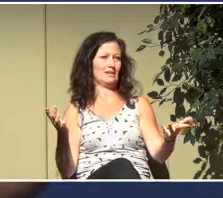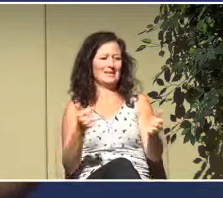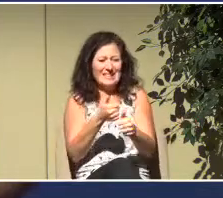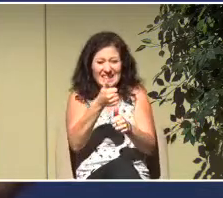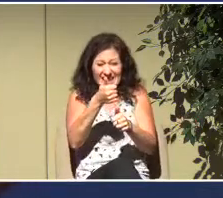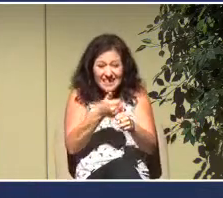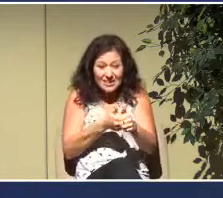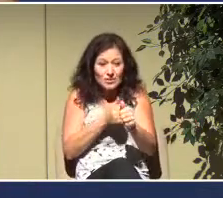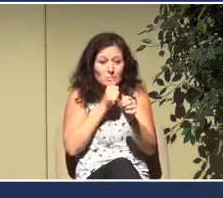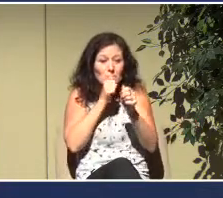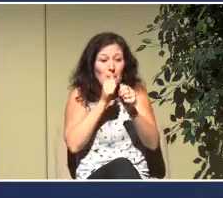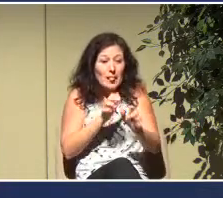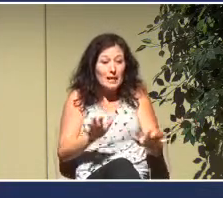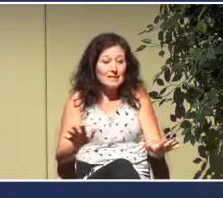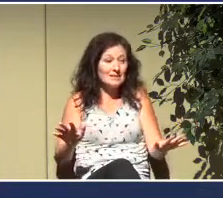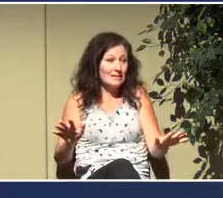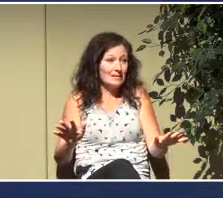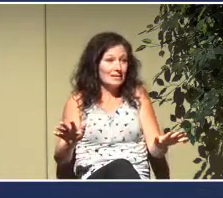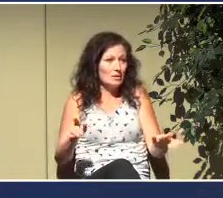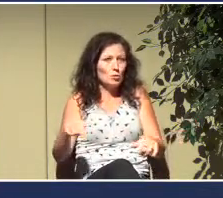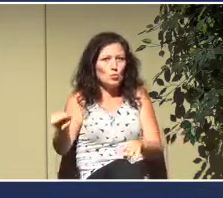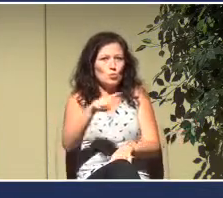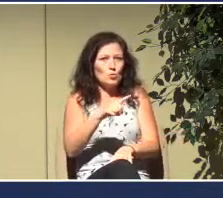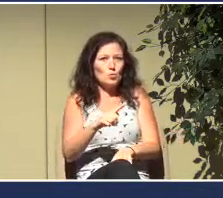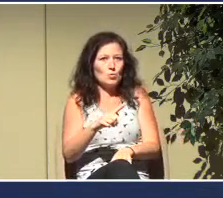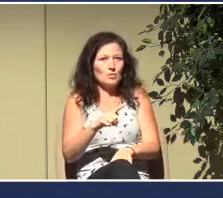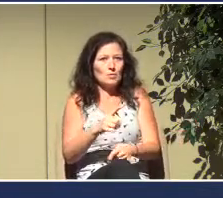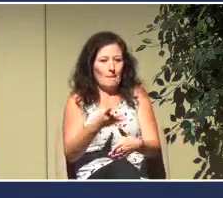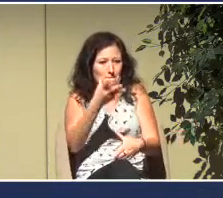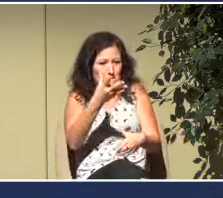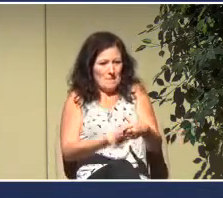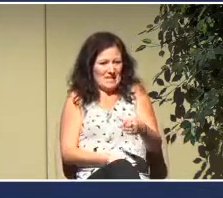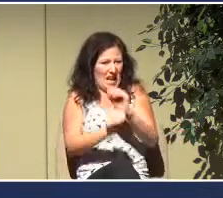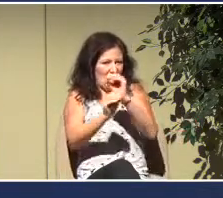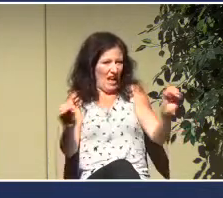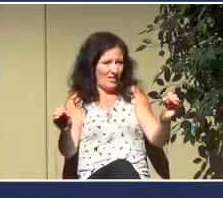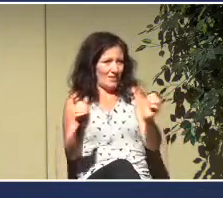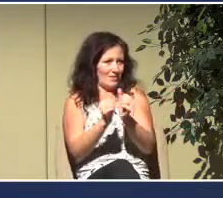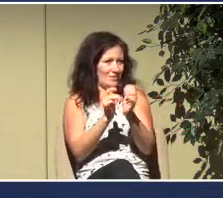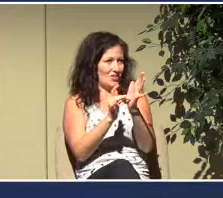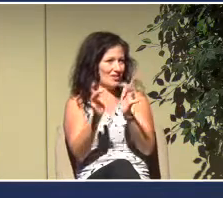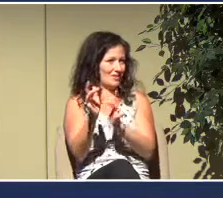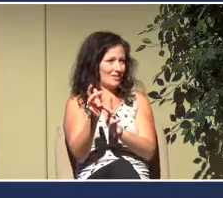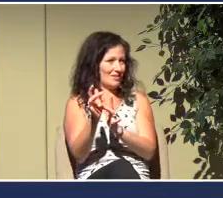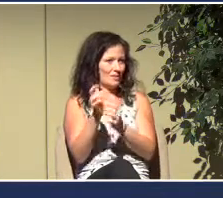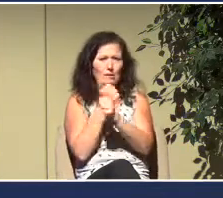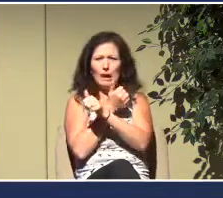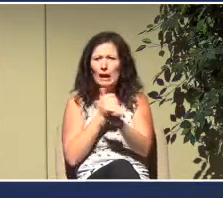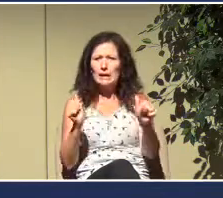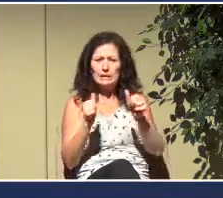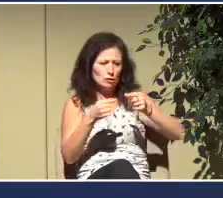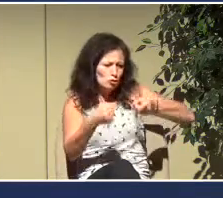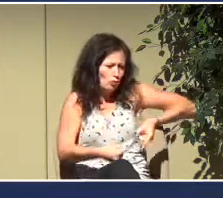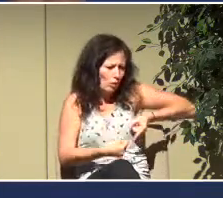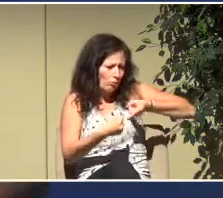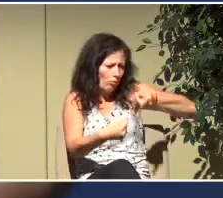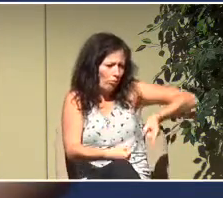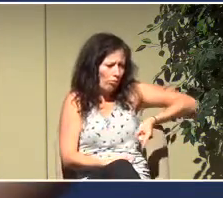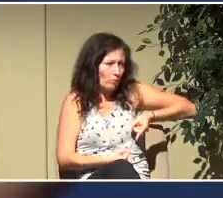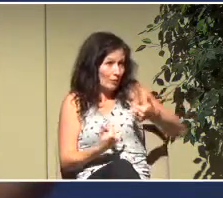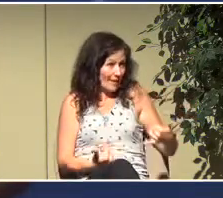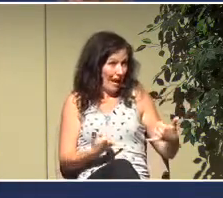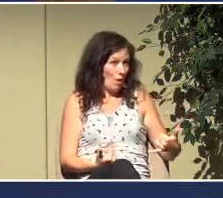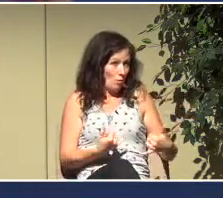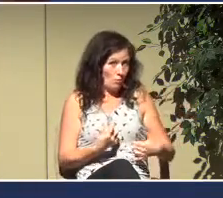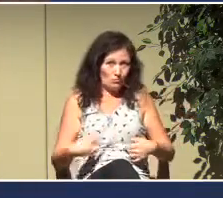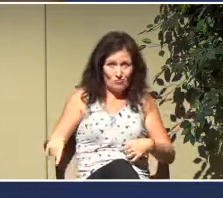single blessing? You lack nothing in Jesus. Whatever difficulty you and I are facing in our walk with